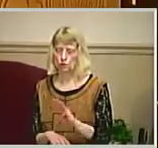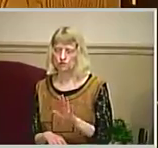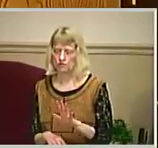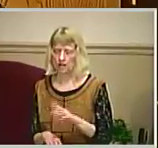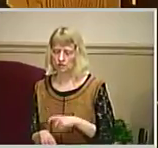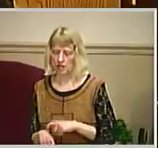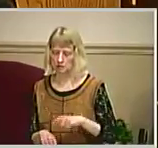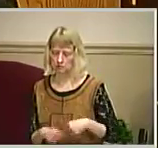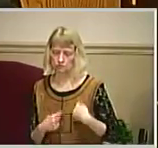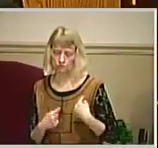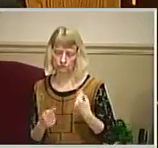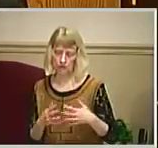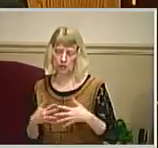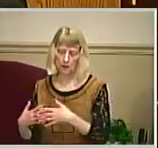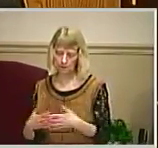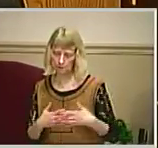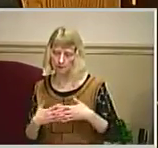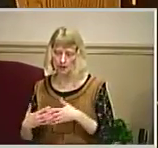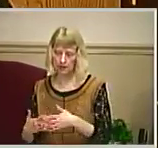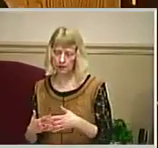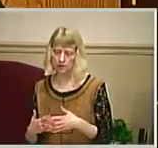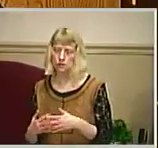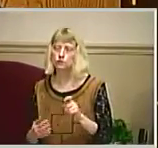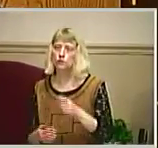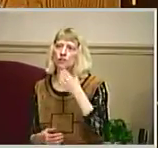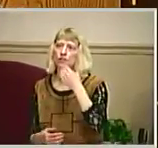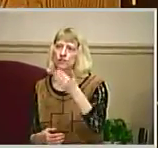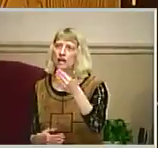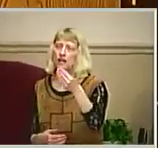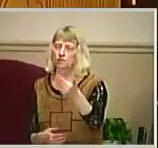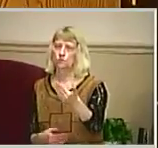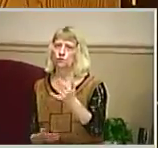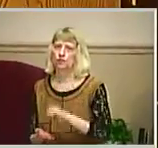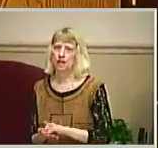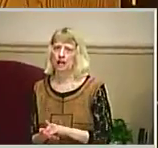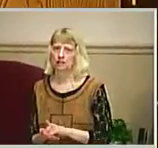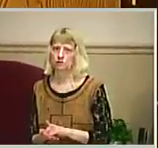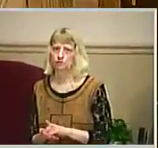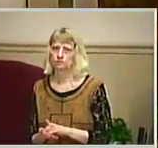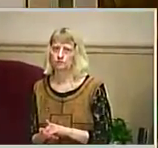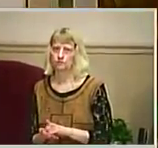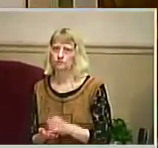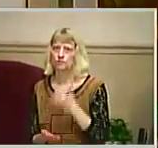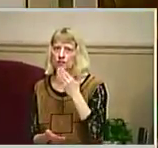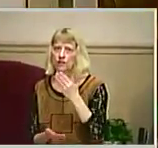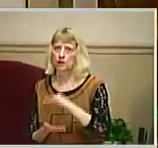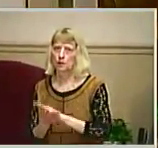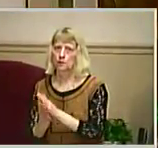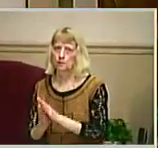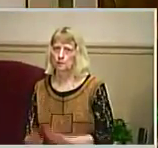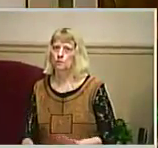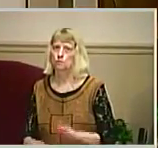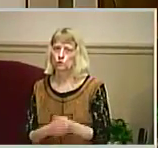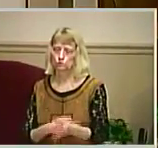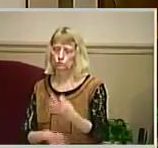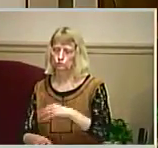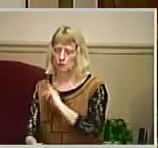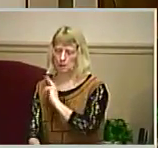times in the United States of America, and we ought to give thanks to that. Let's give thanks for the peaceable transition of